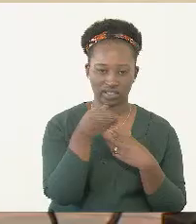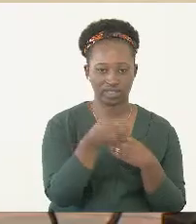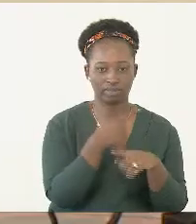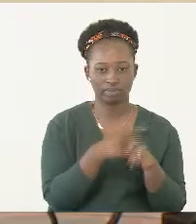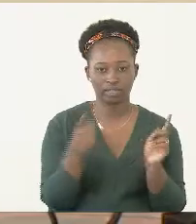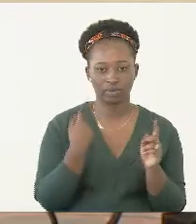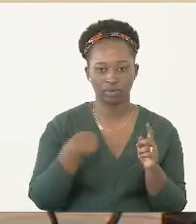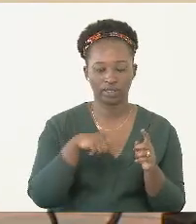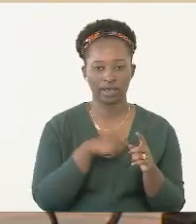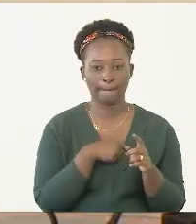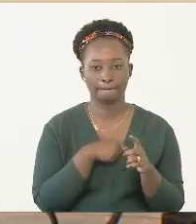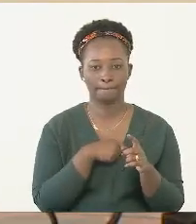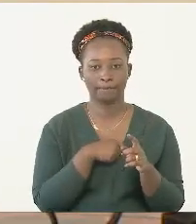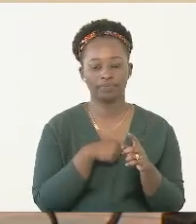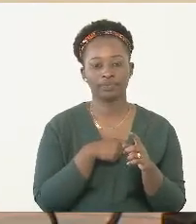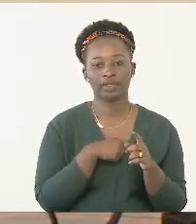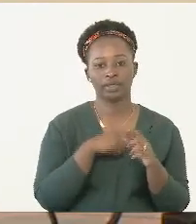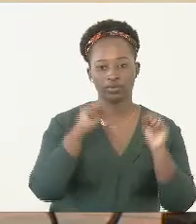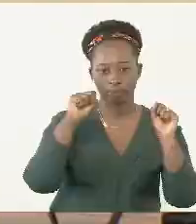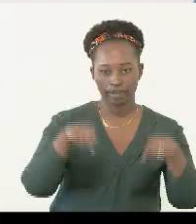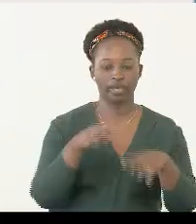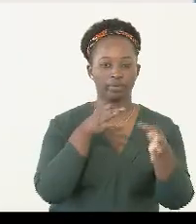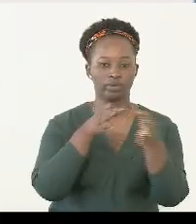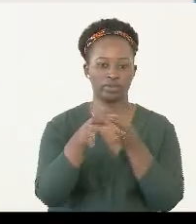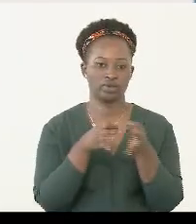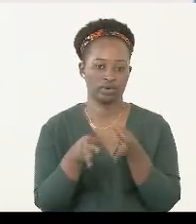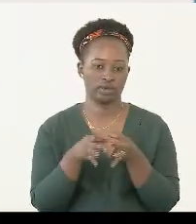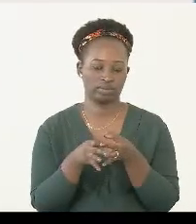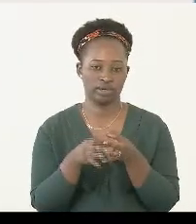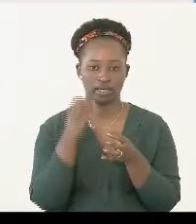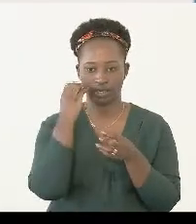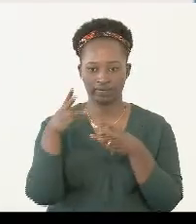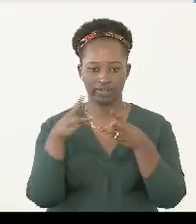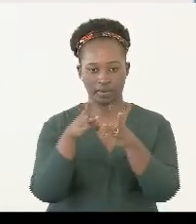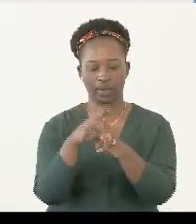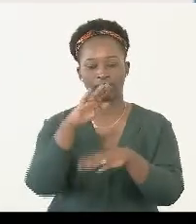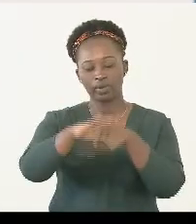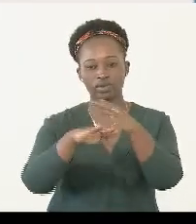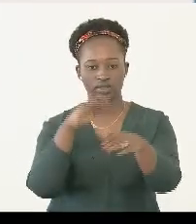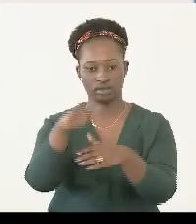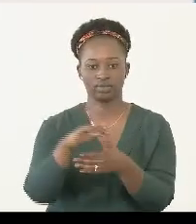other. D, that to be able to describe. So give the way you see the experiment.